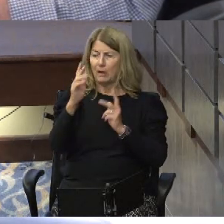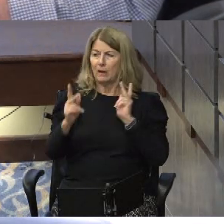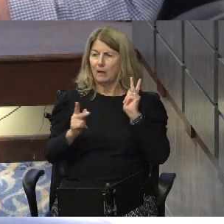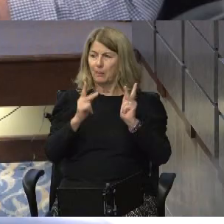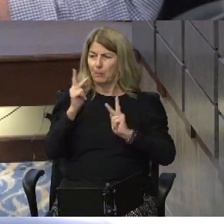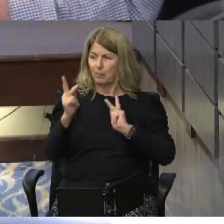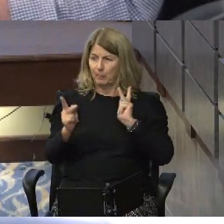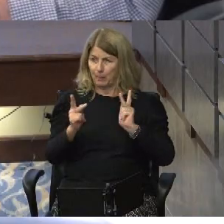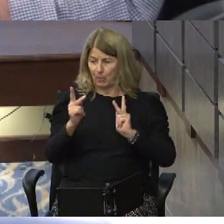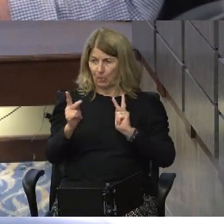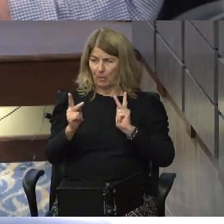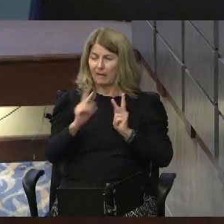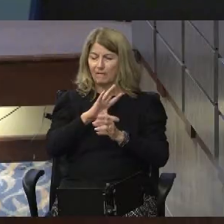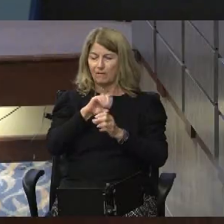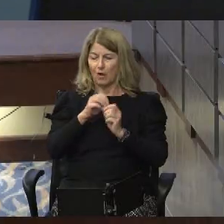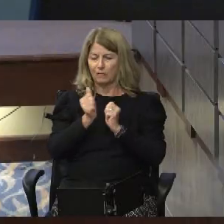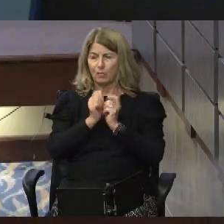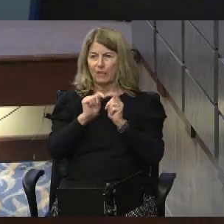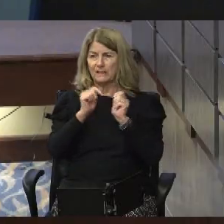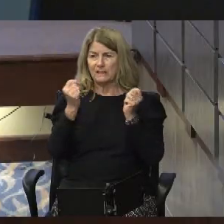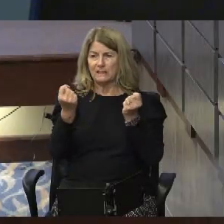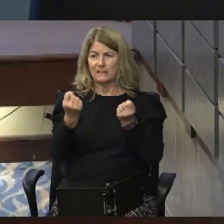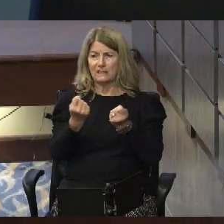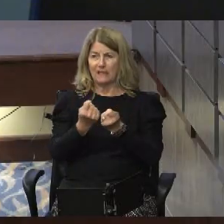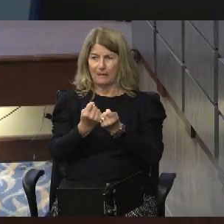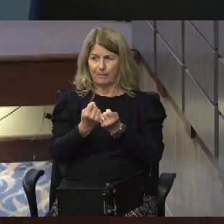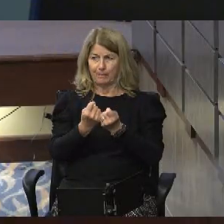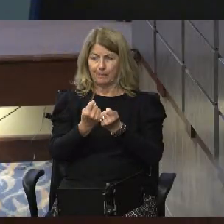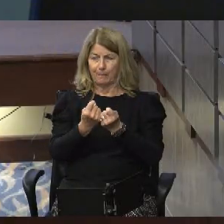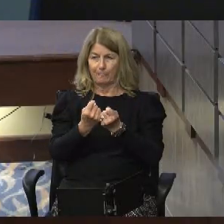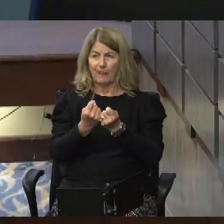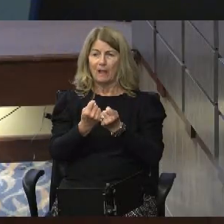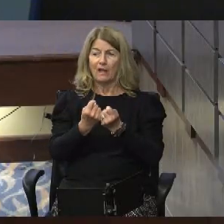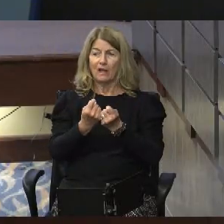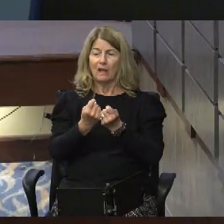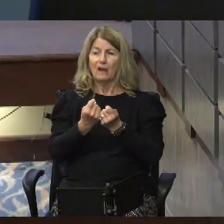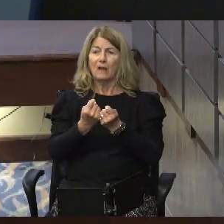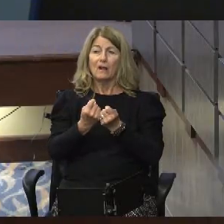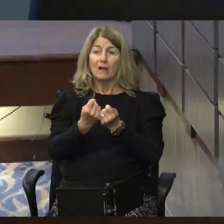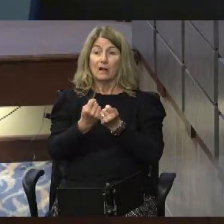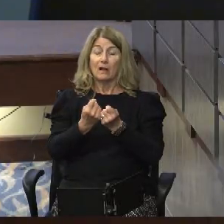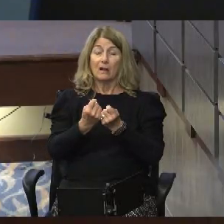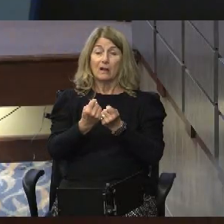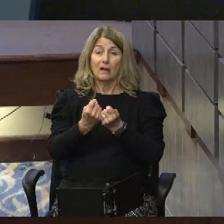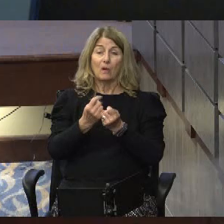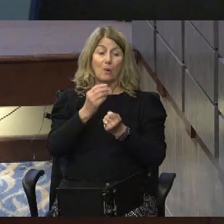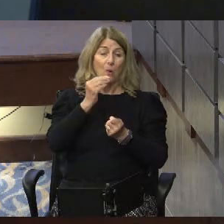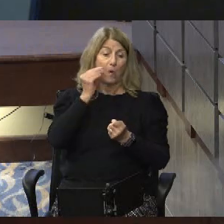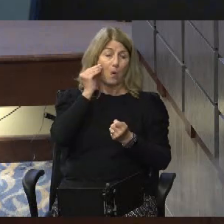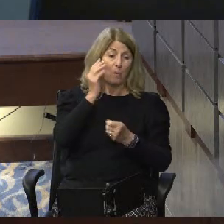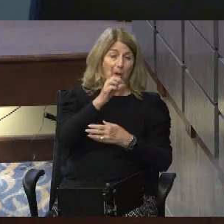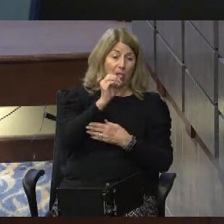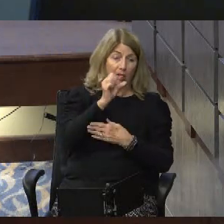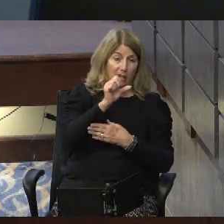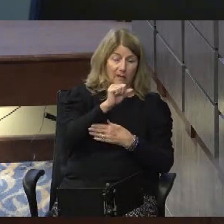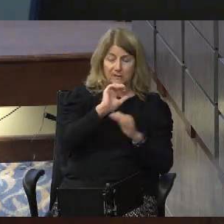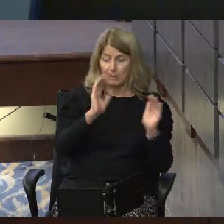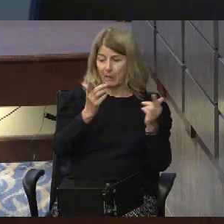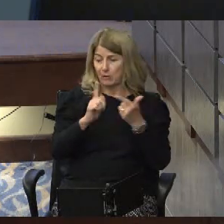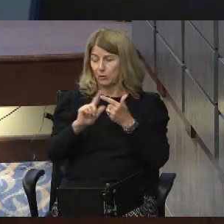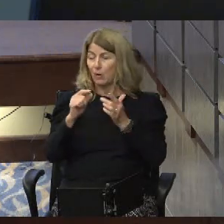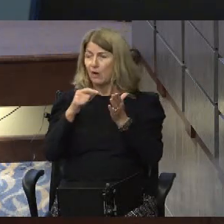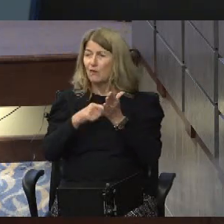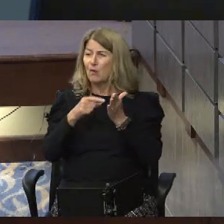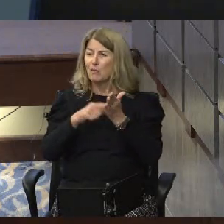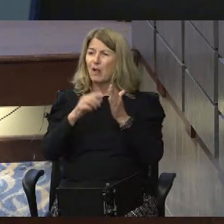I'll follow up with you on questions on just the mechanic and thesis of homeless versus affordable housing, and that kind